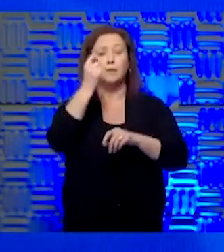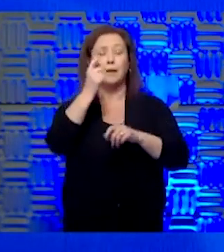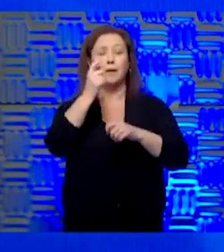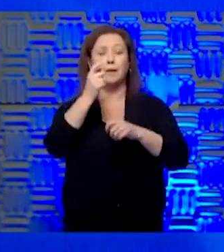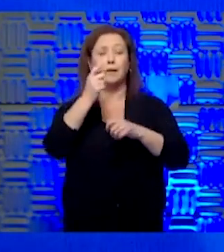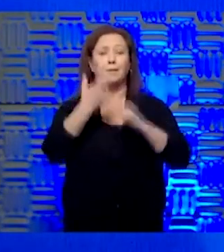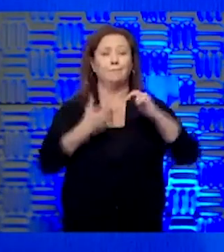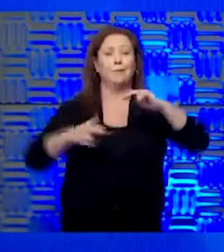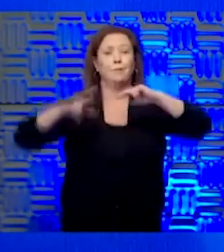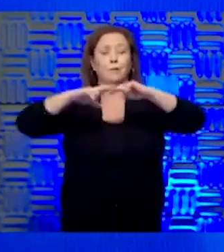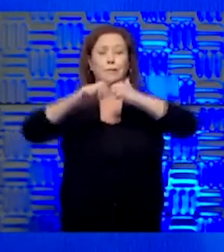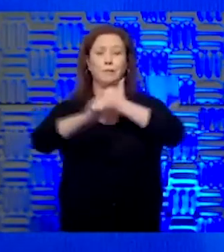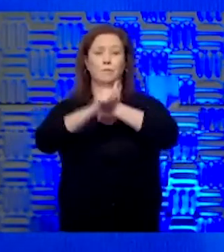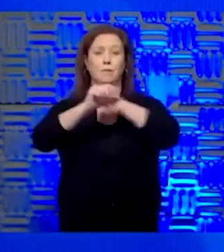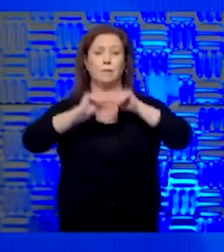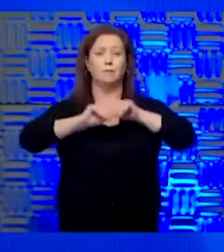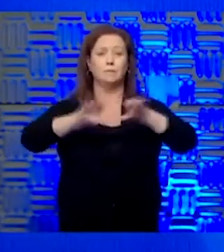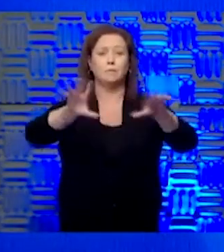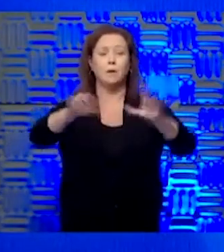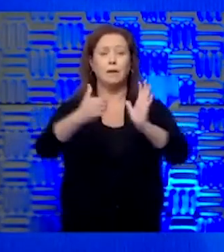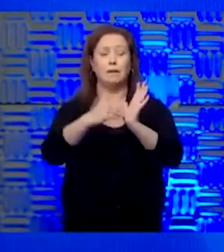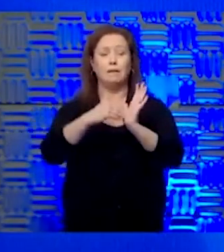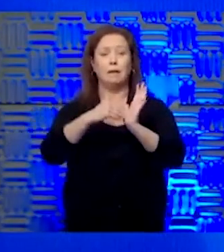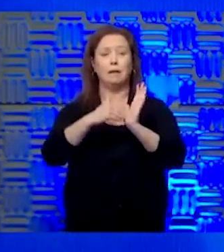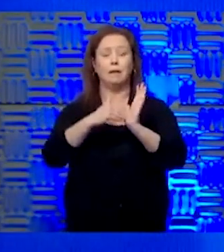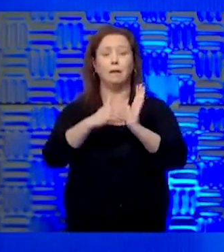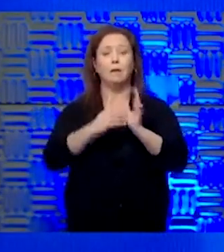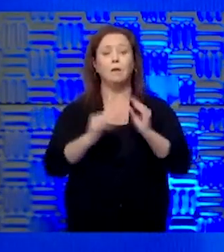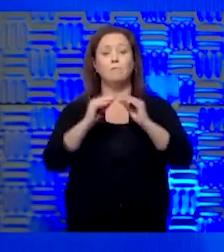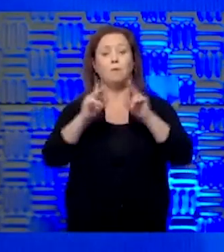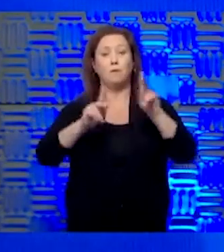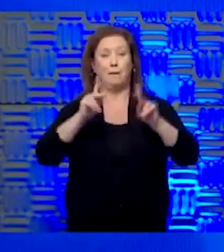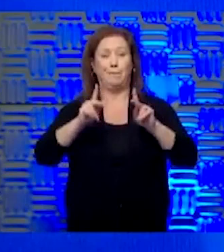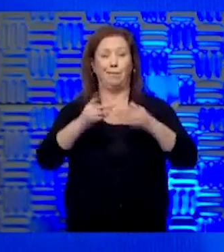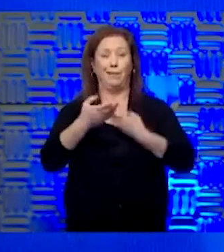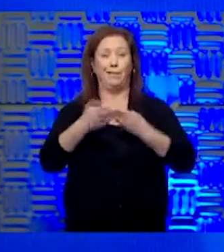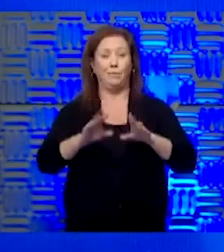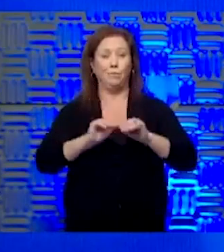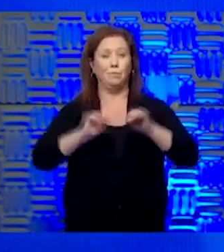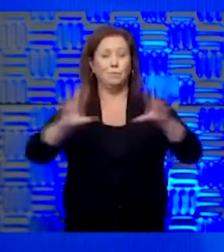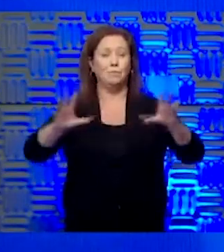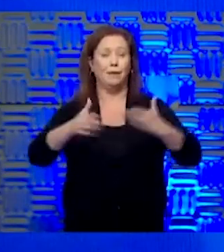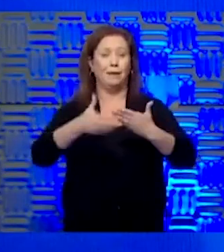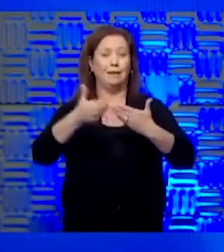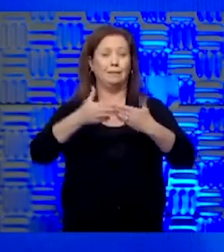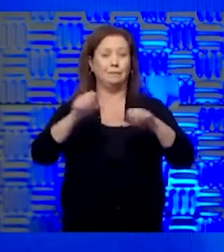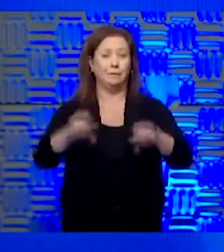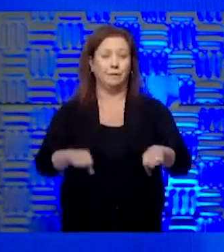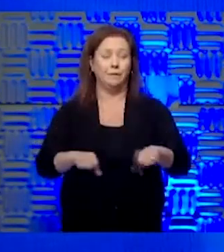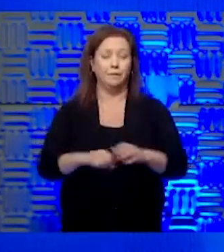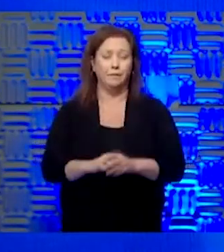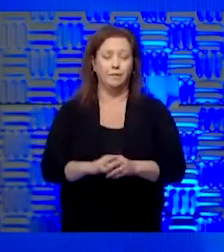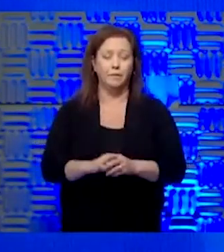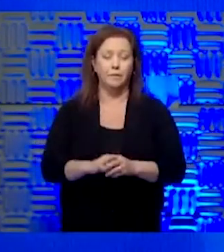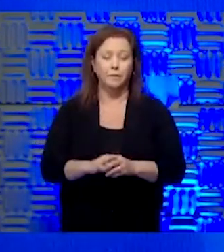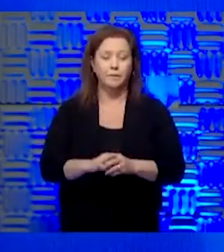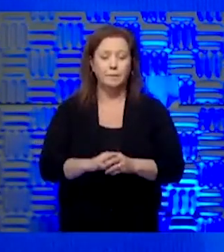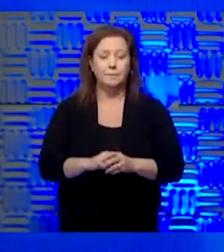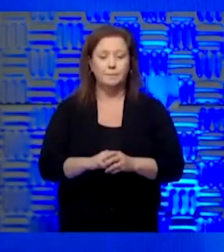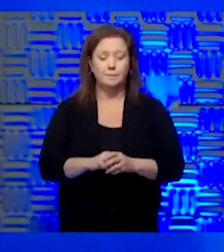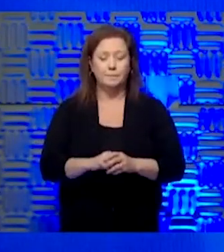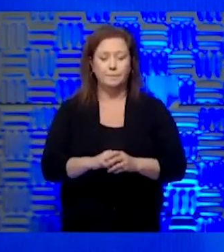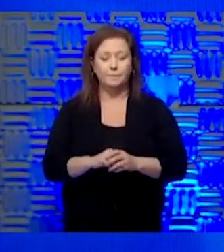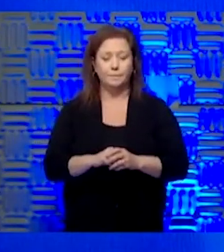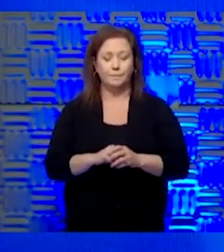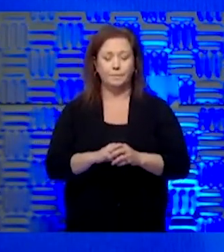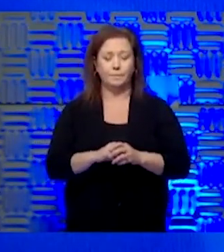being together and spreading it just because you have more people in the room. But, you know, this is an